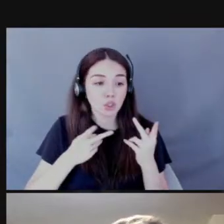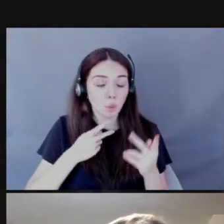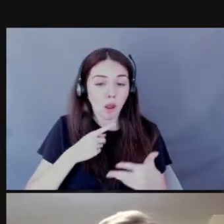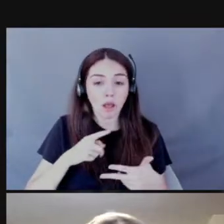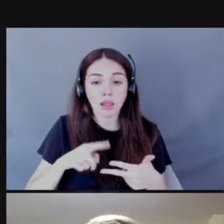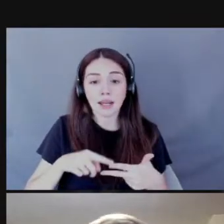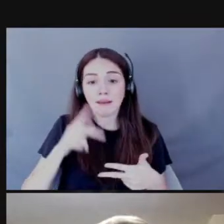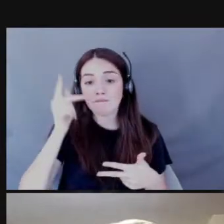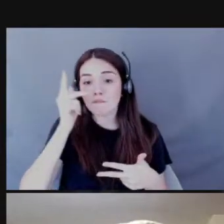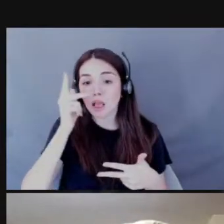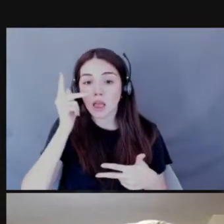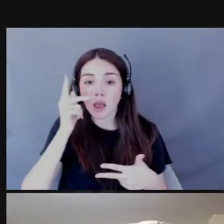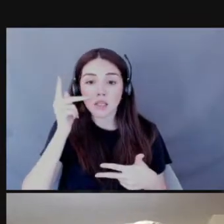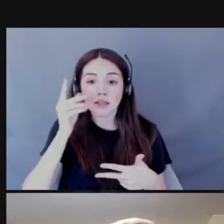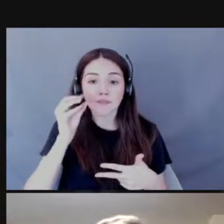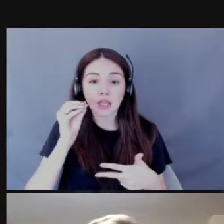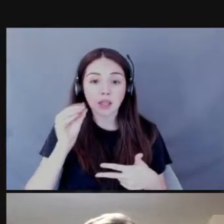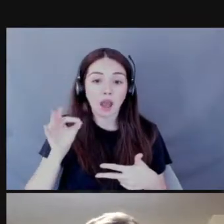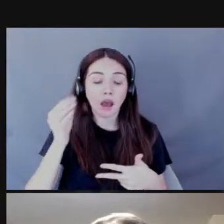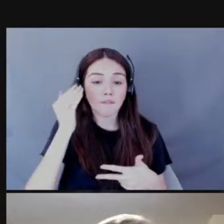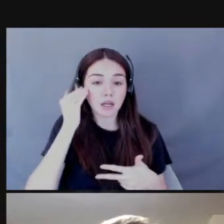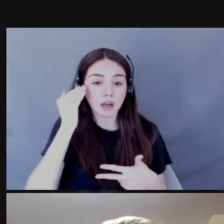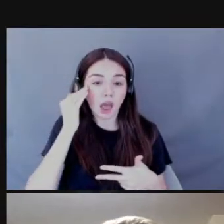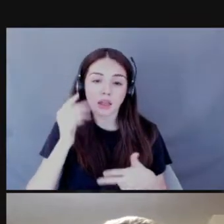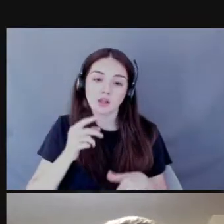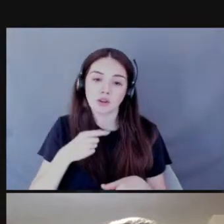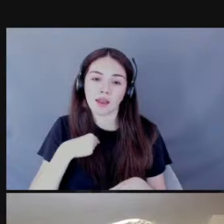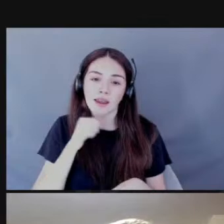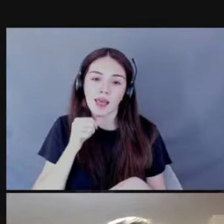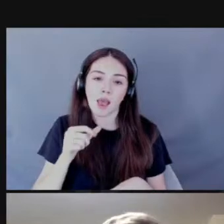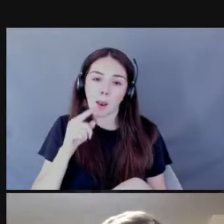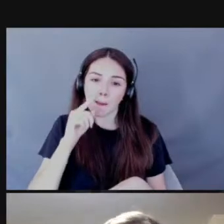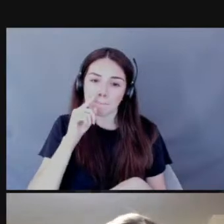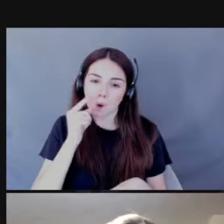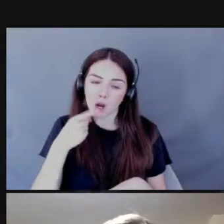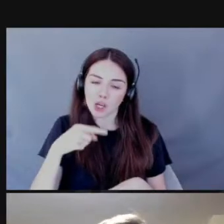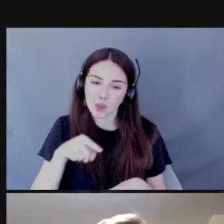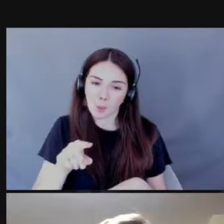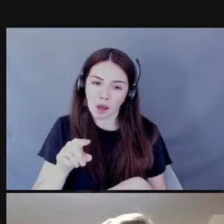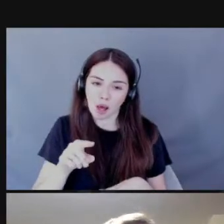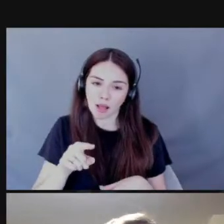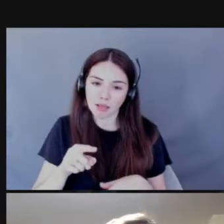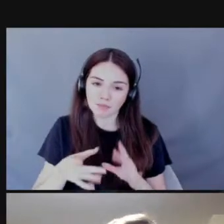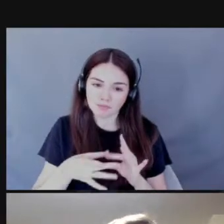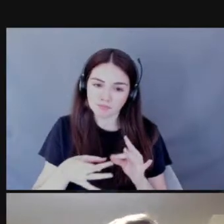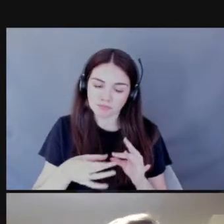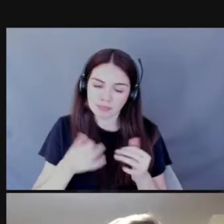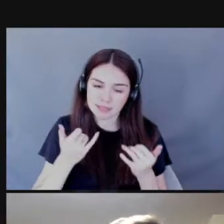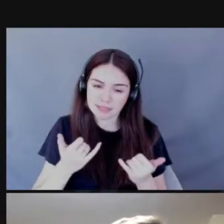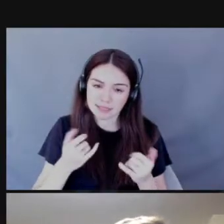philosophy of knowledge. I won't bore everybody with all that today, but we can at least take a couple